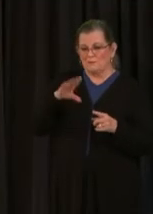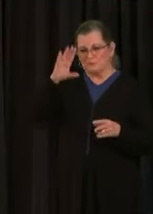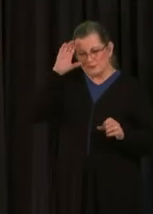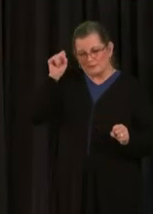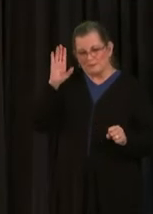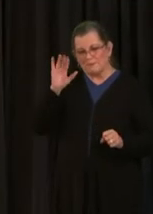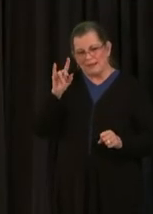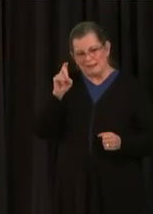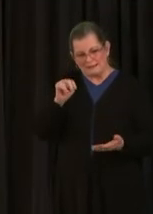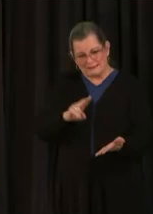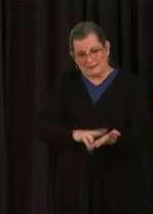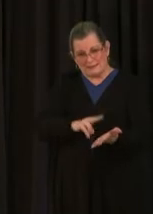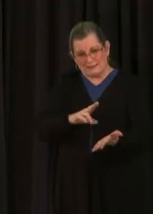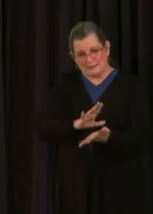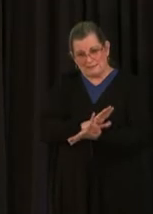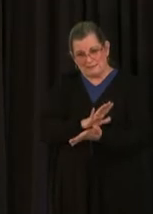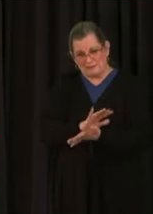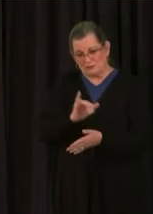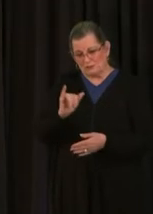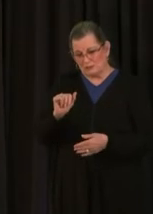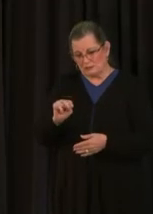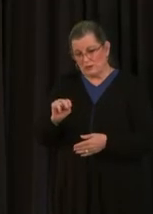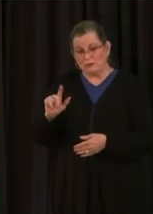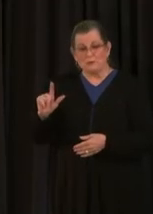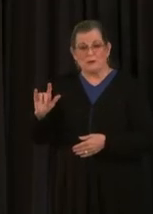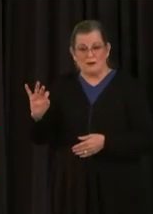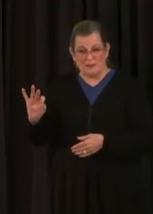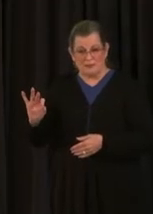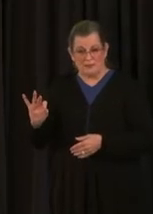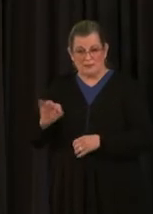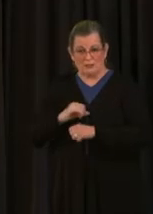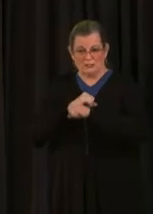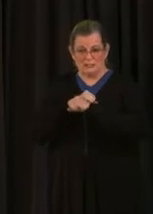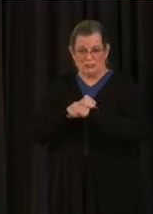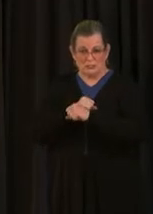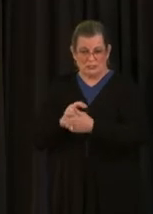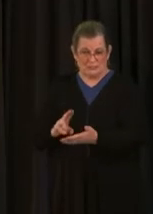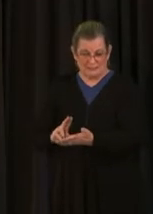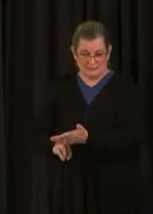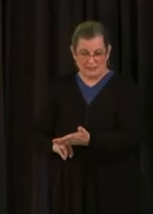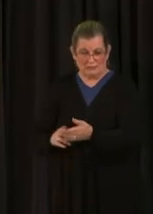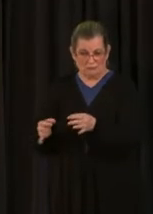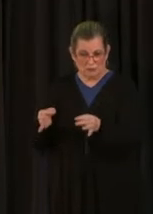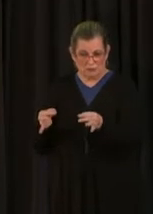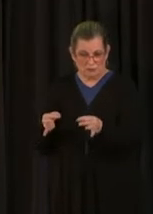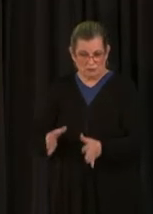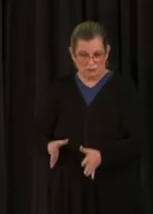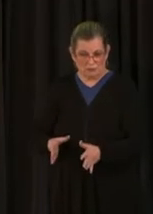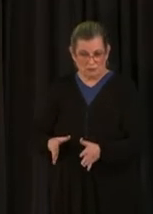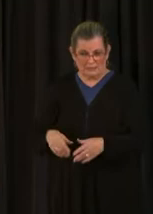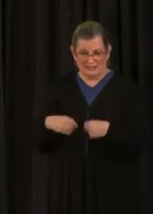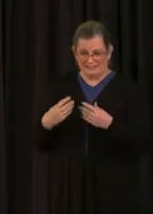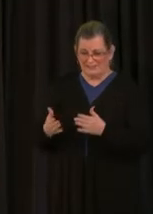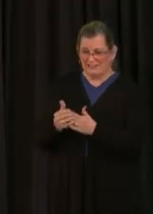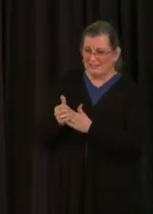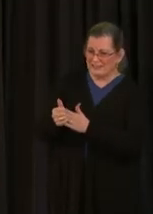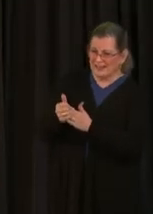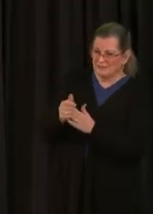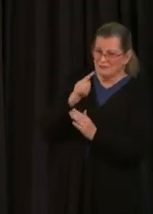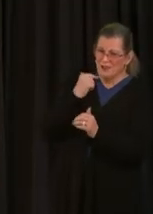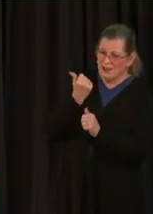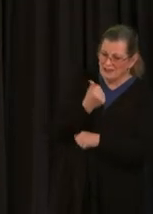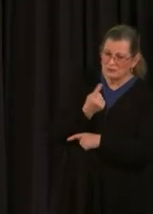charge a test for COVID-19. We've currently tested over 1,000 Metro